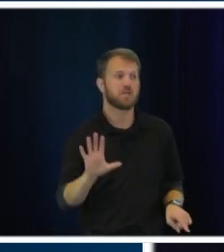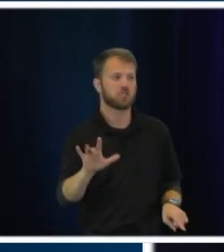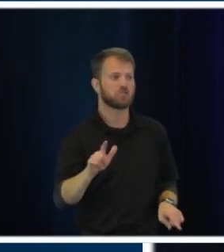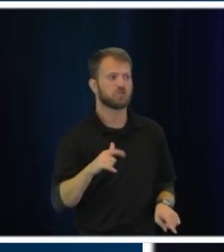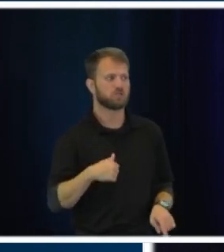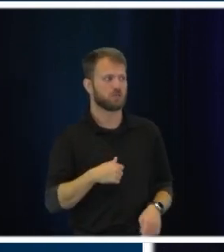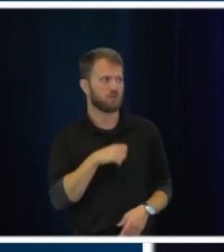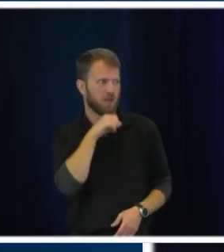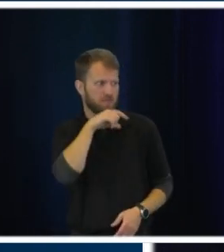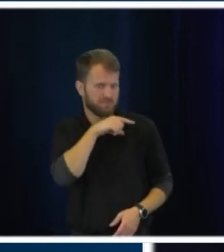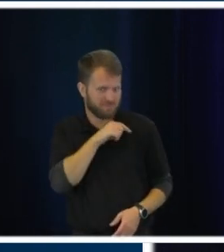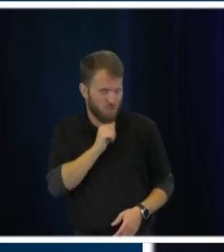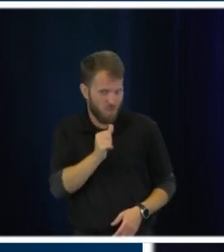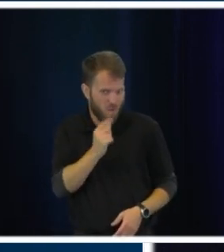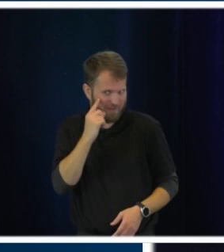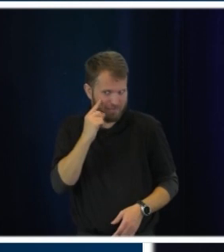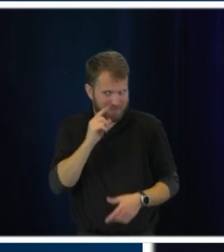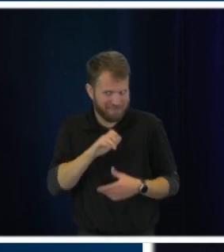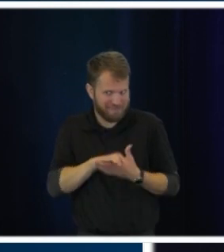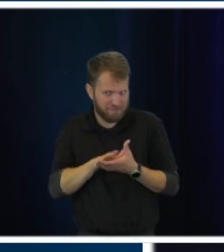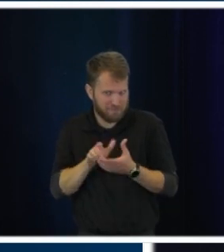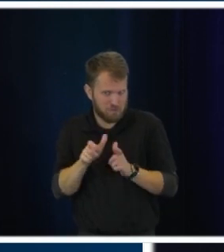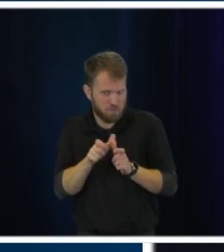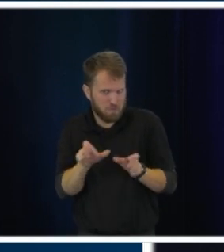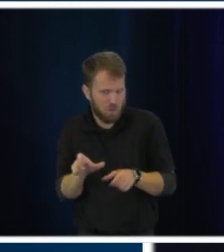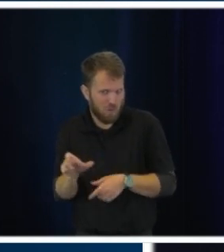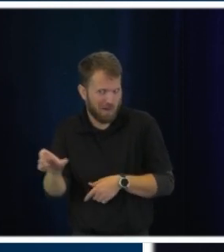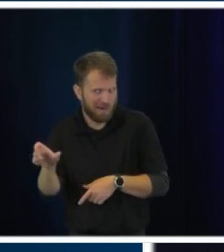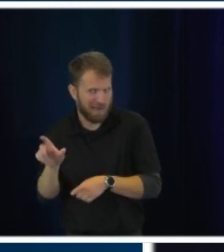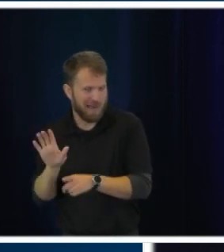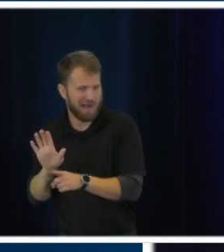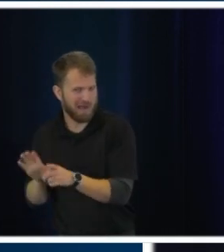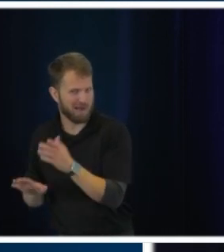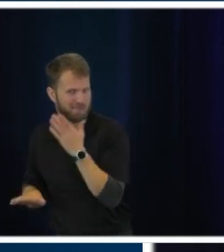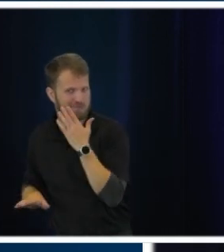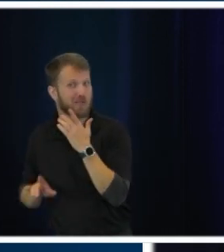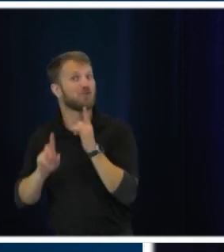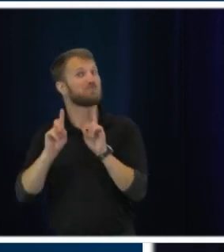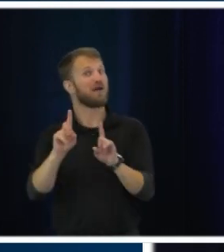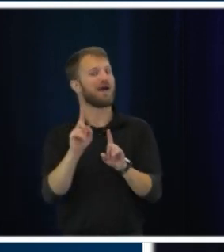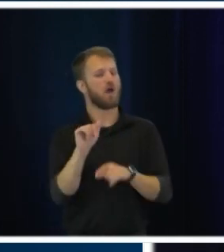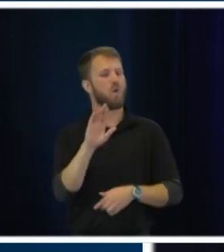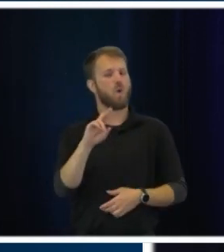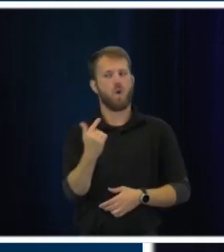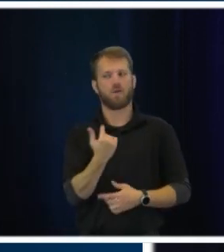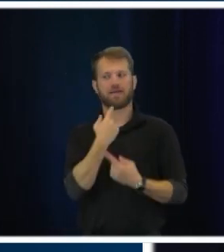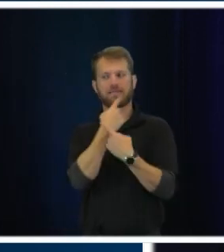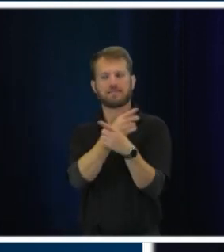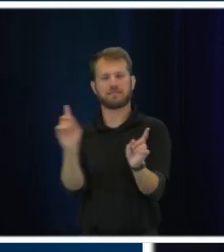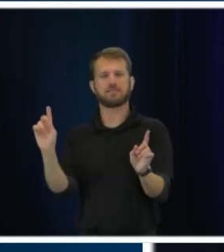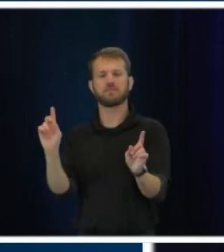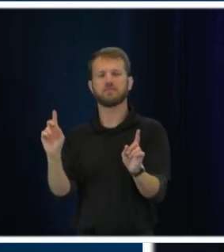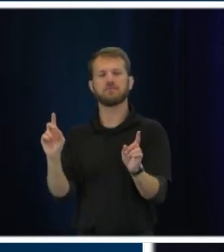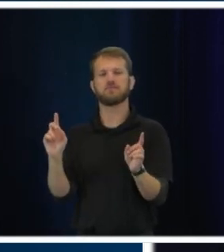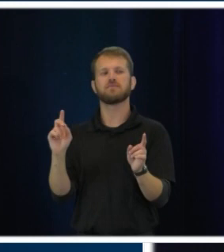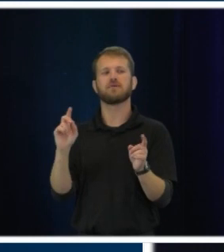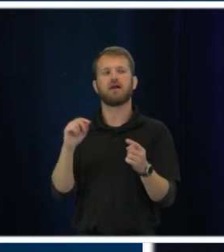breakout session, but I'm going to touch upon the announcement that we made in August, really, that stemmed